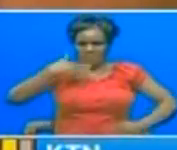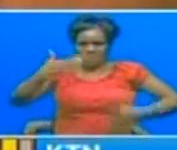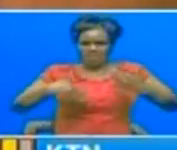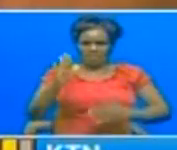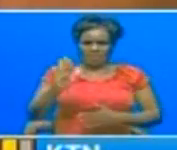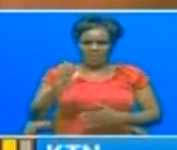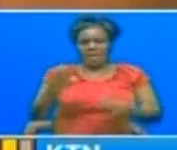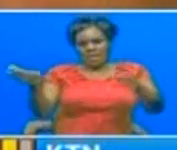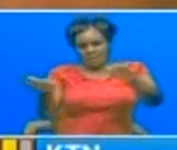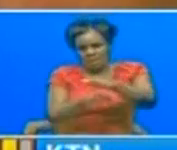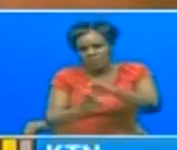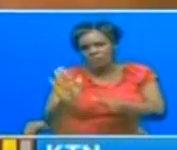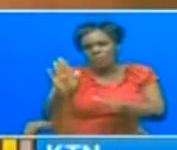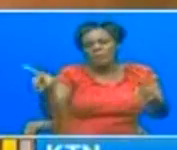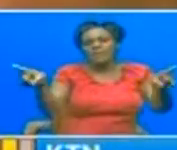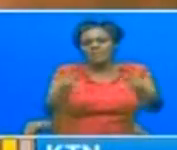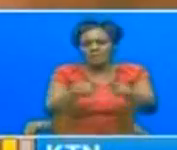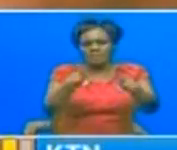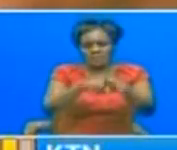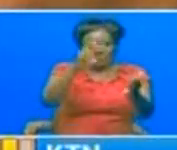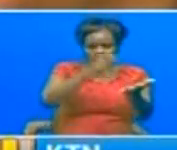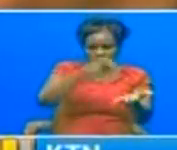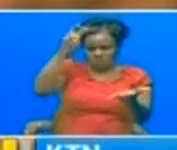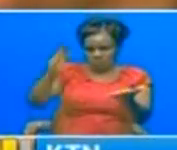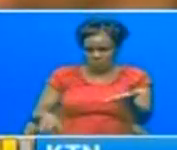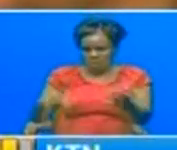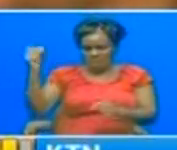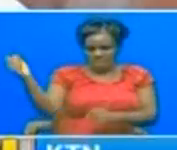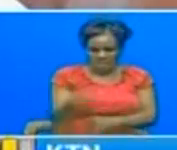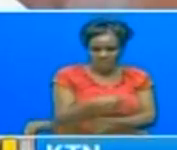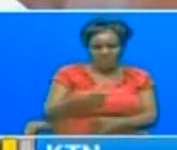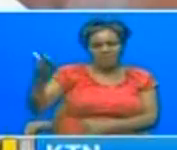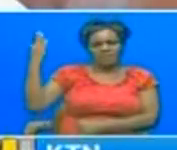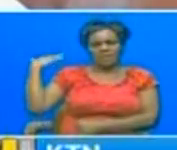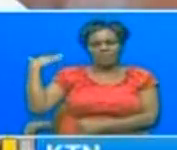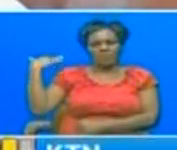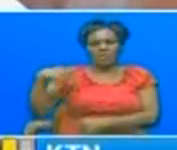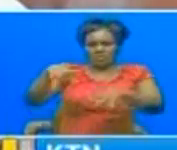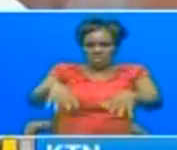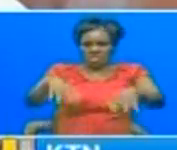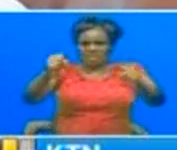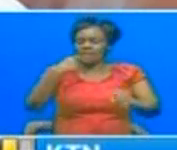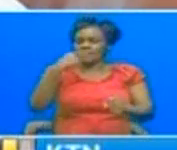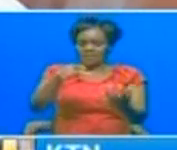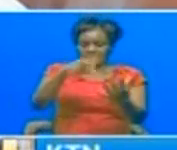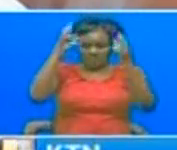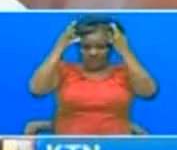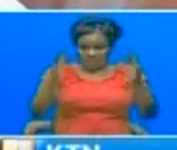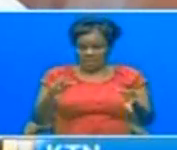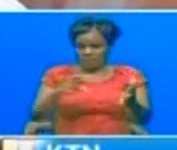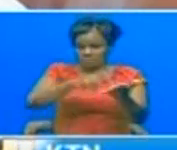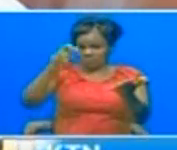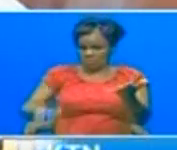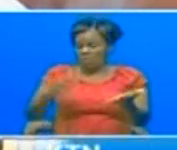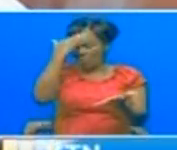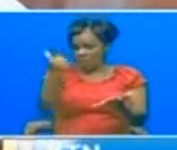after his deputy Irene Kano quit in a similar fashion last month. Mumo Matemu says he has chosen to go home for